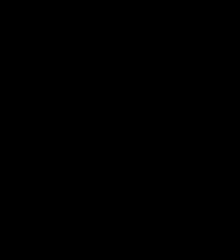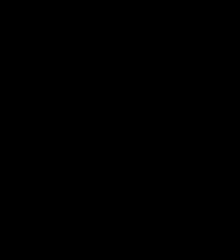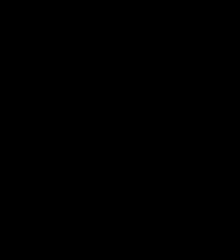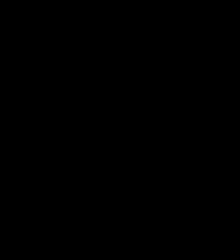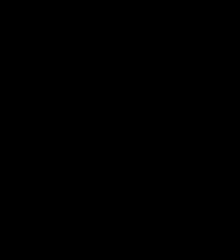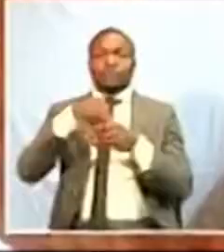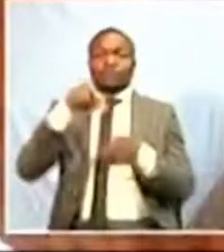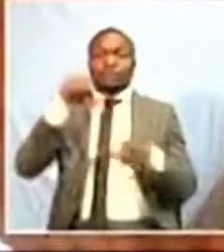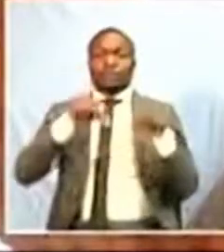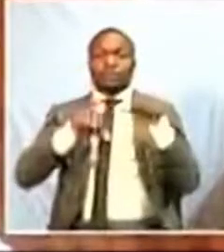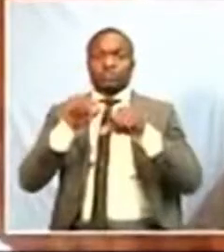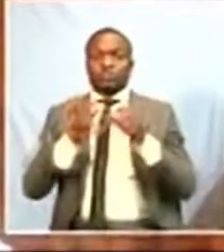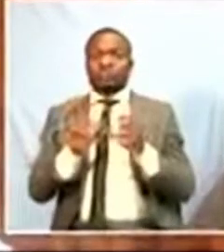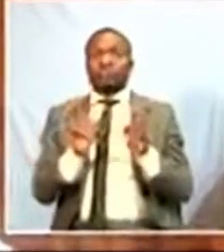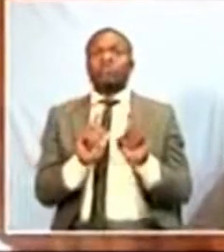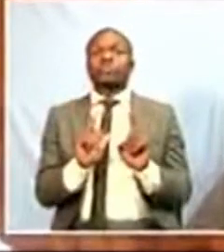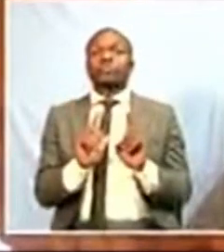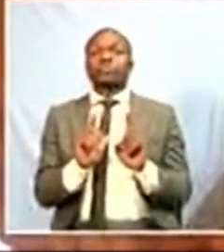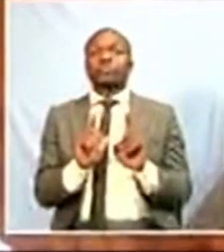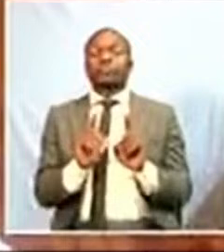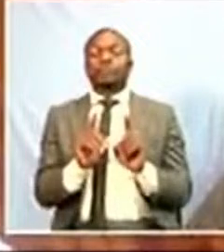Is the internal auditor?